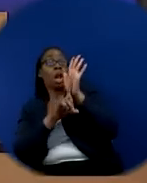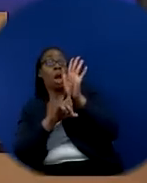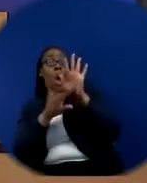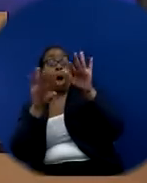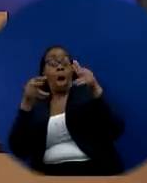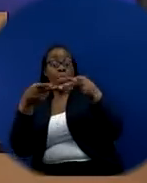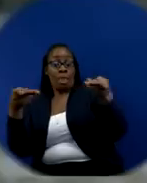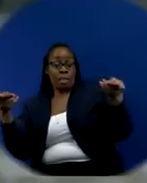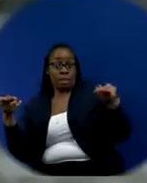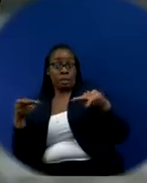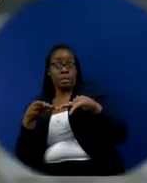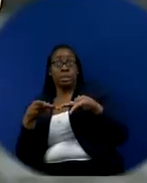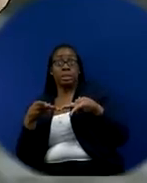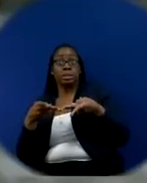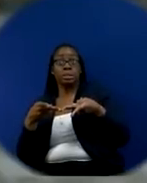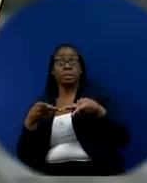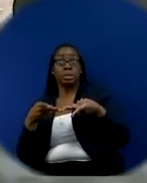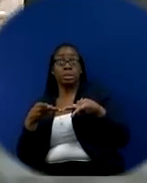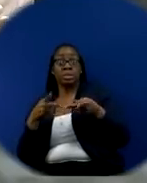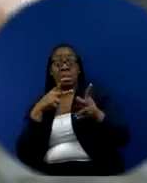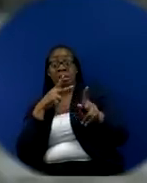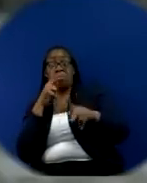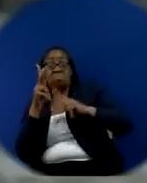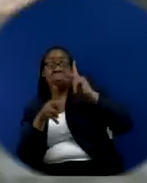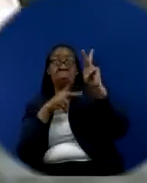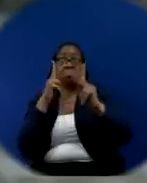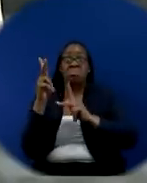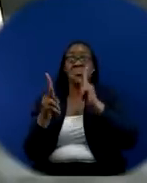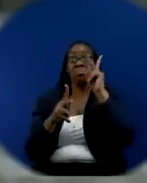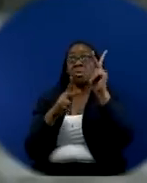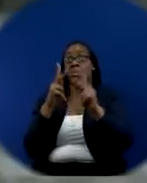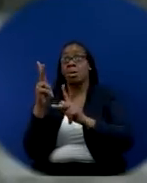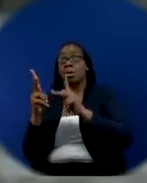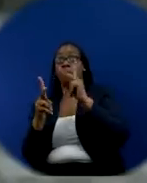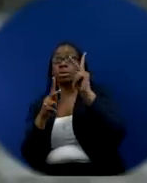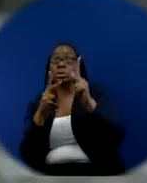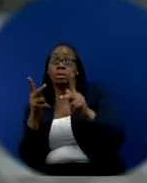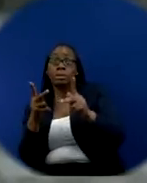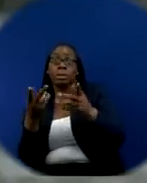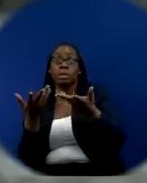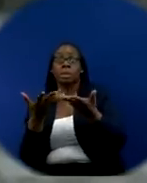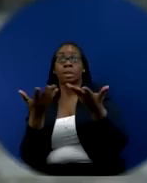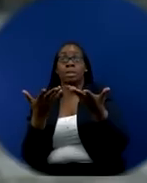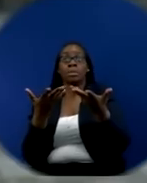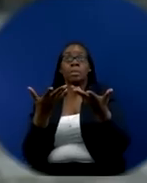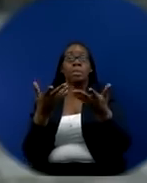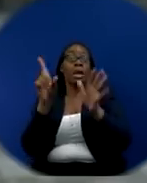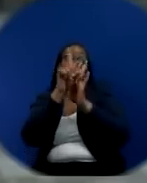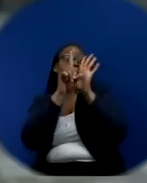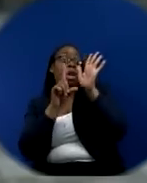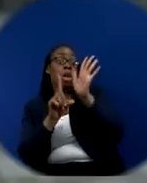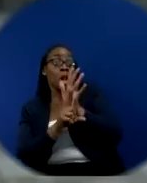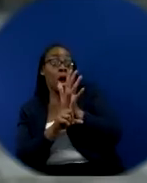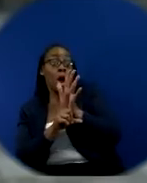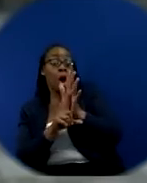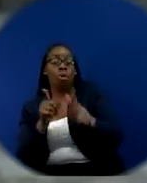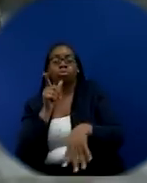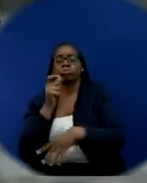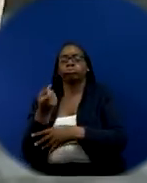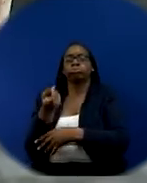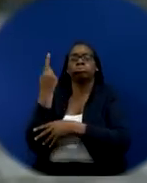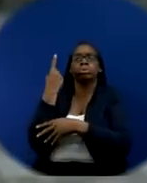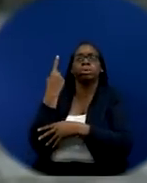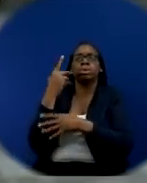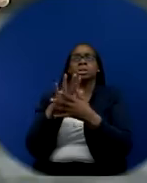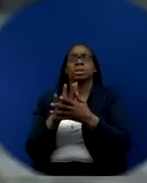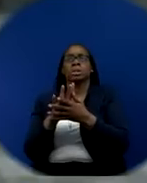space, these folk who are steeped in the tradition of the law, who understand what it means